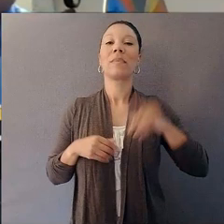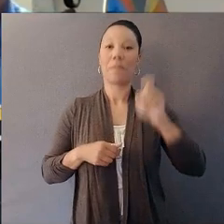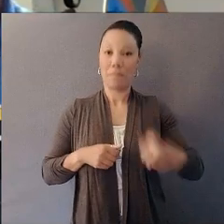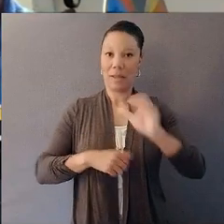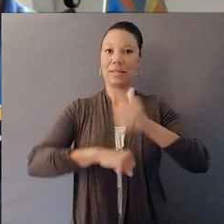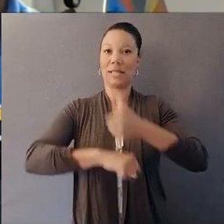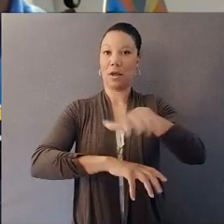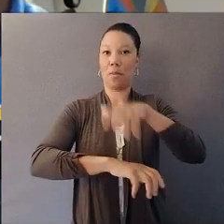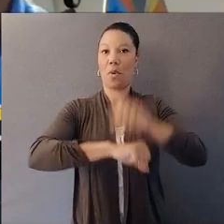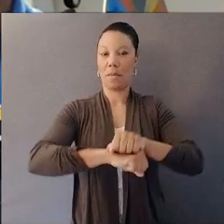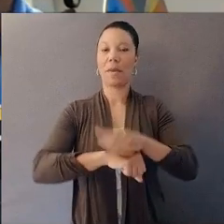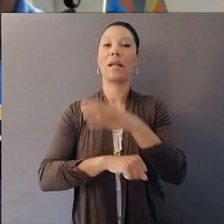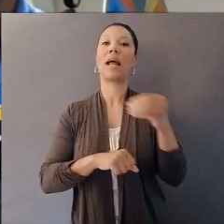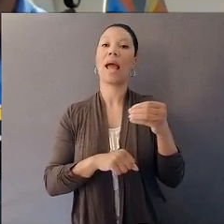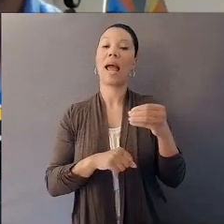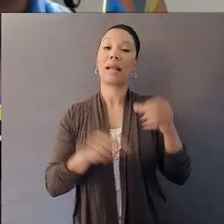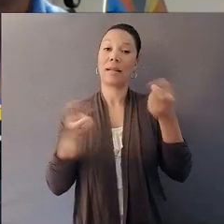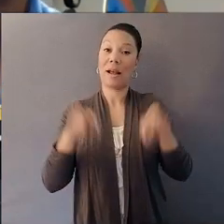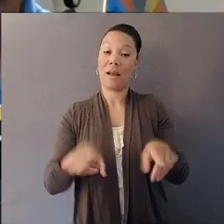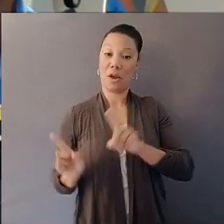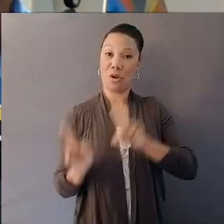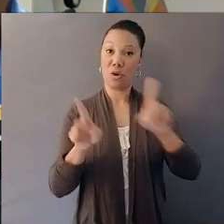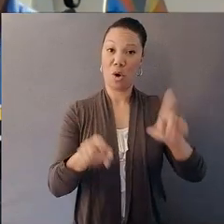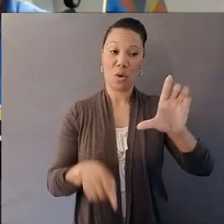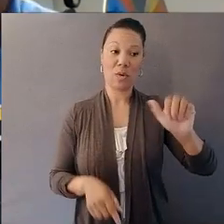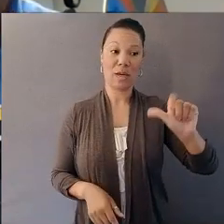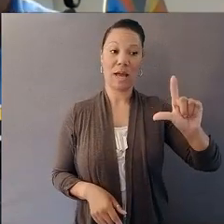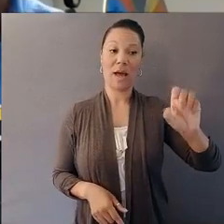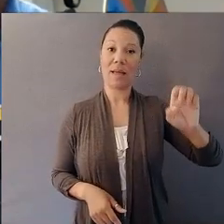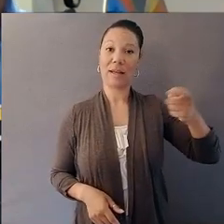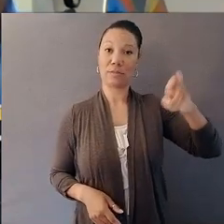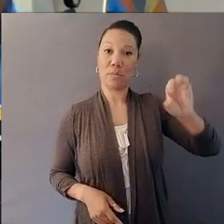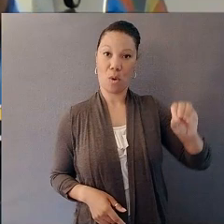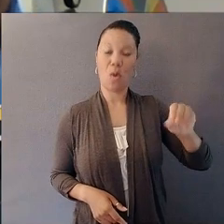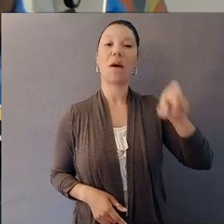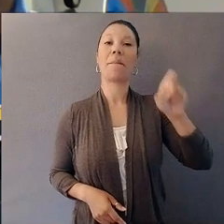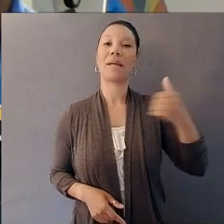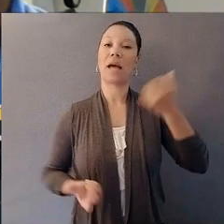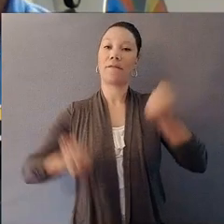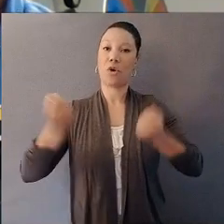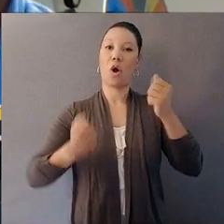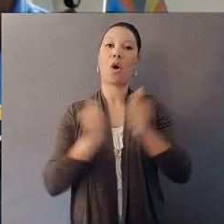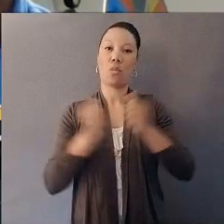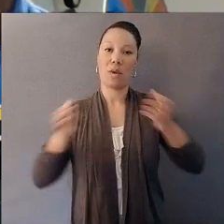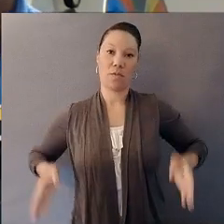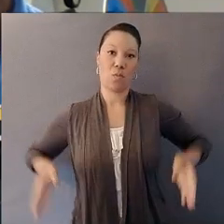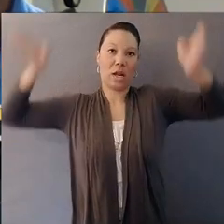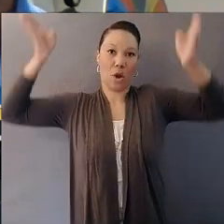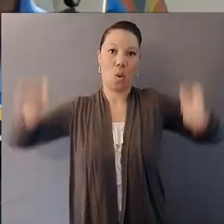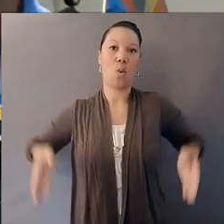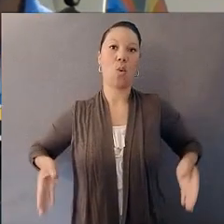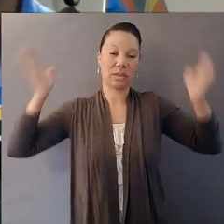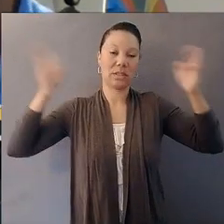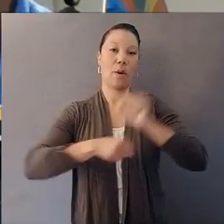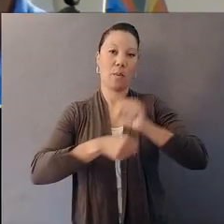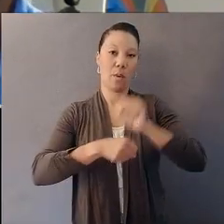appointment in a car that has windows that do roll up in order to protect you, the patient, as well as the on-site workers.